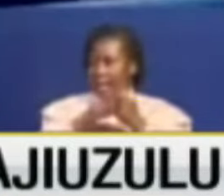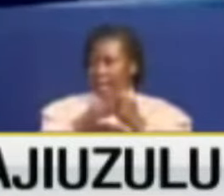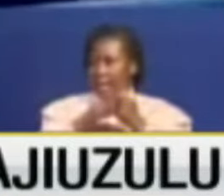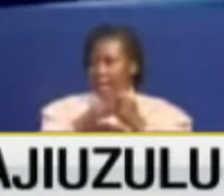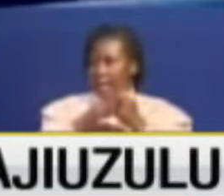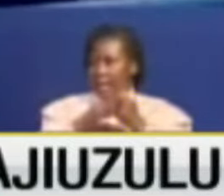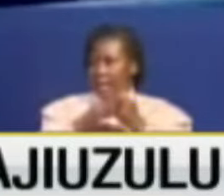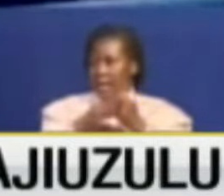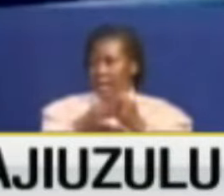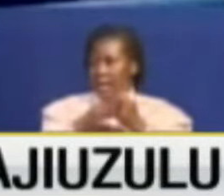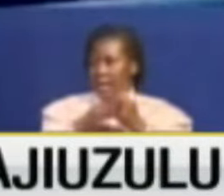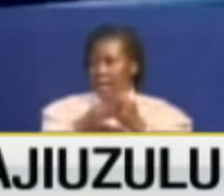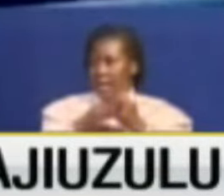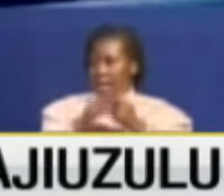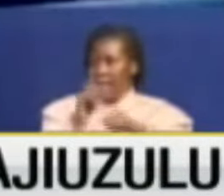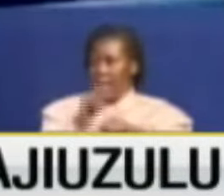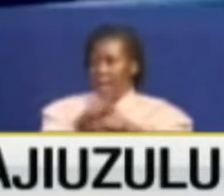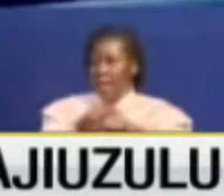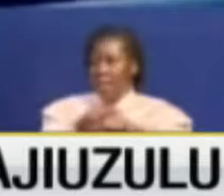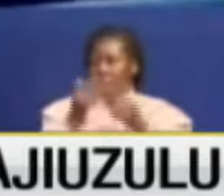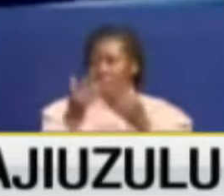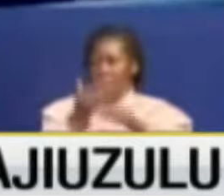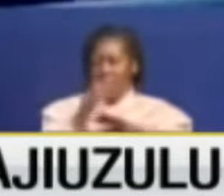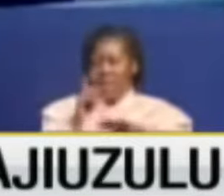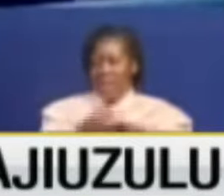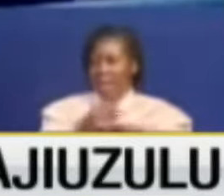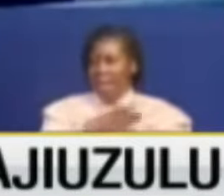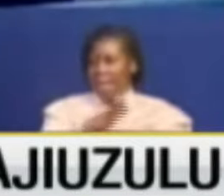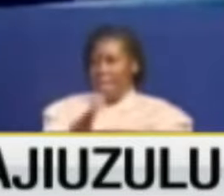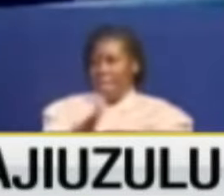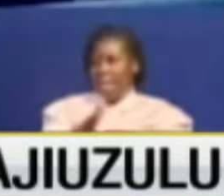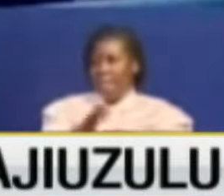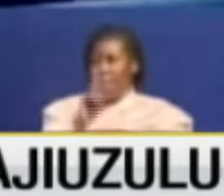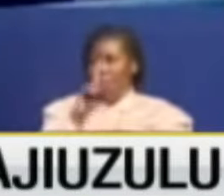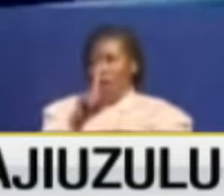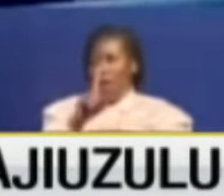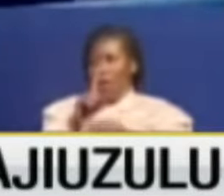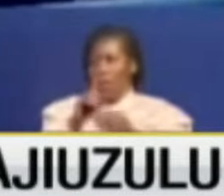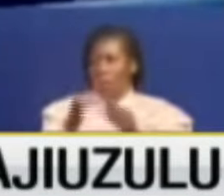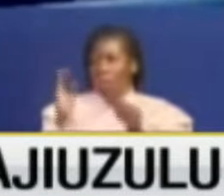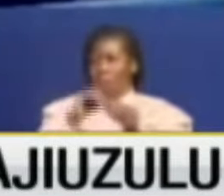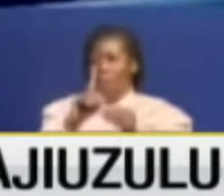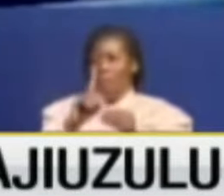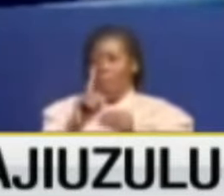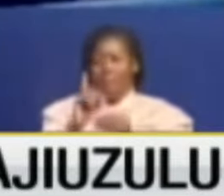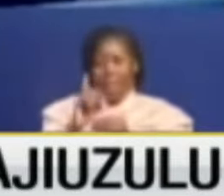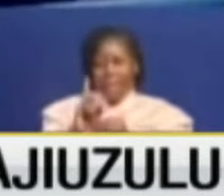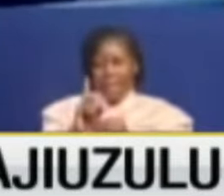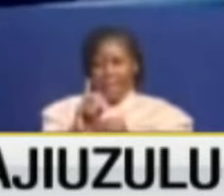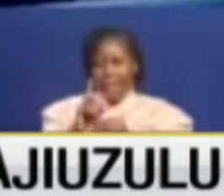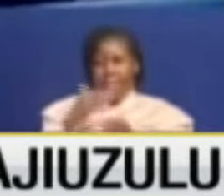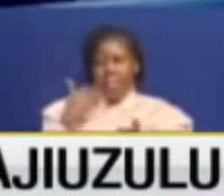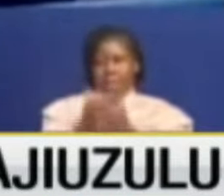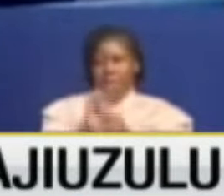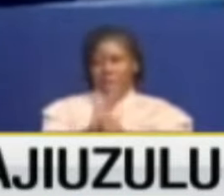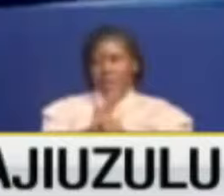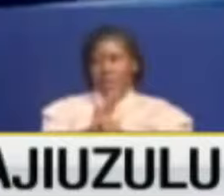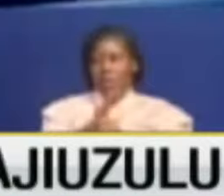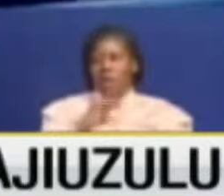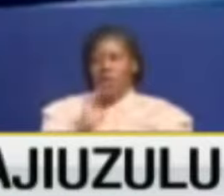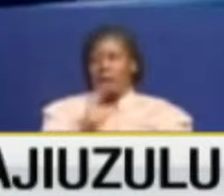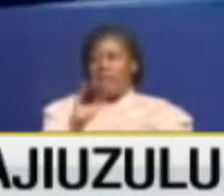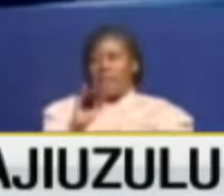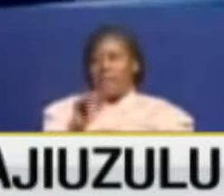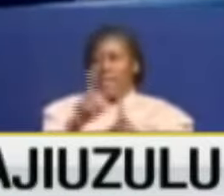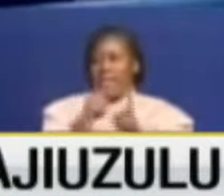governor, your time is up. My apologies. I'll give you 1 more minute. Thank you so much. Thank you so much. So may I just ask the team upstairs